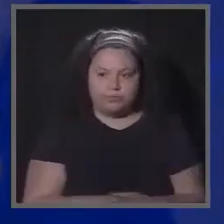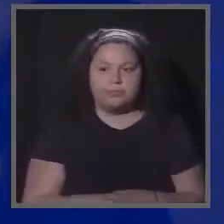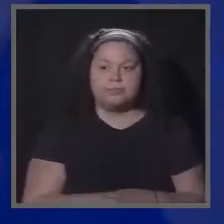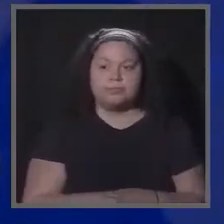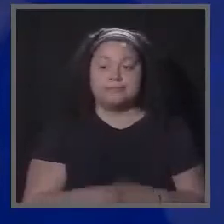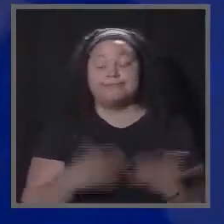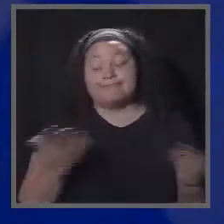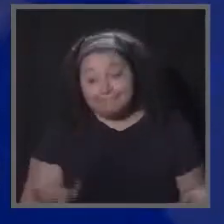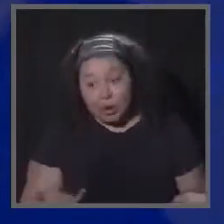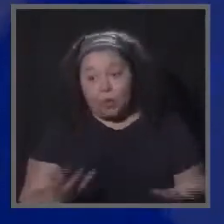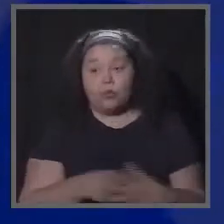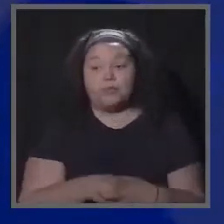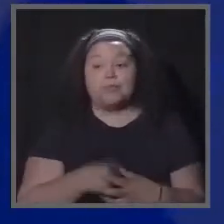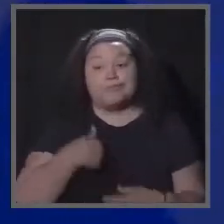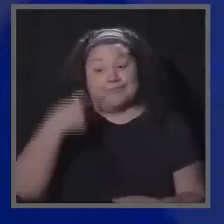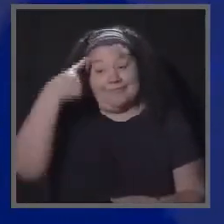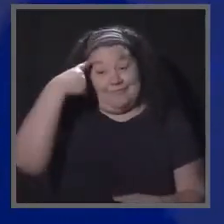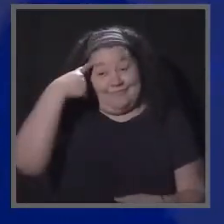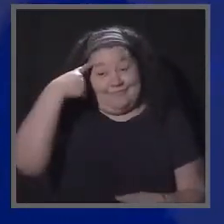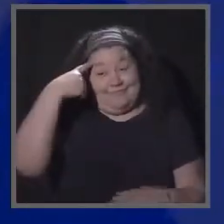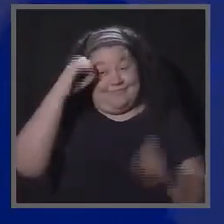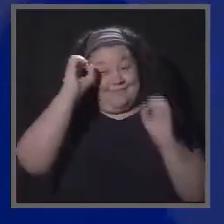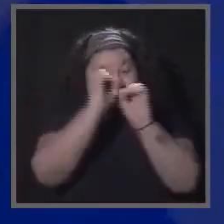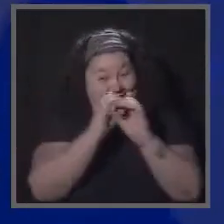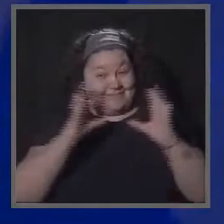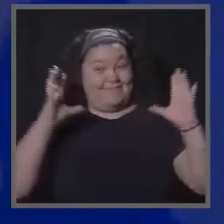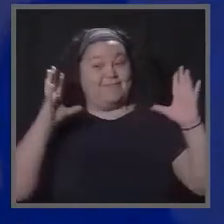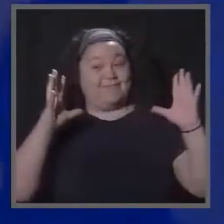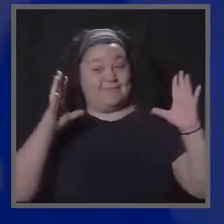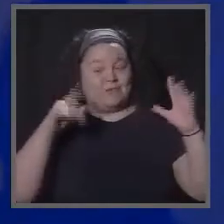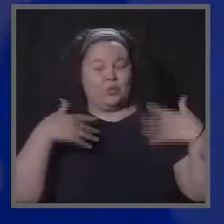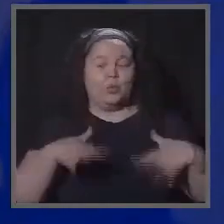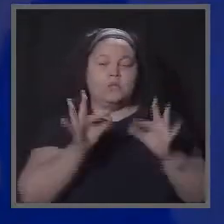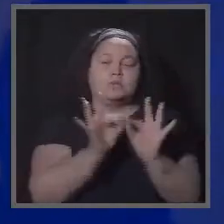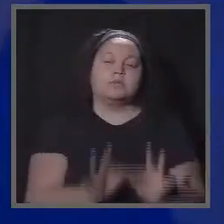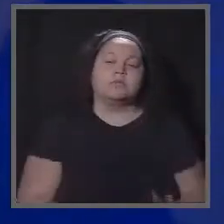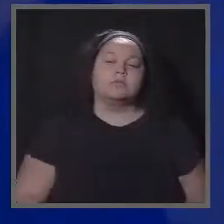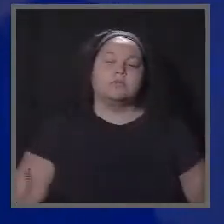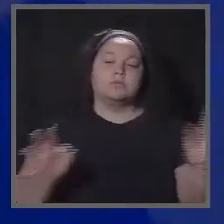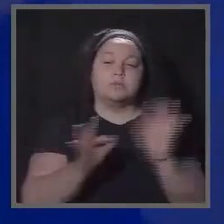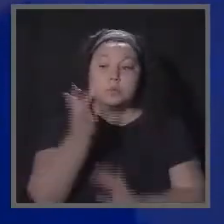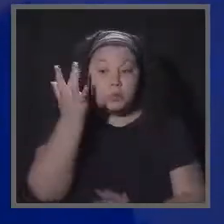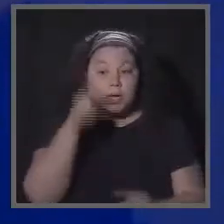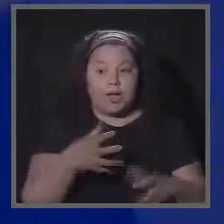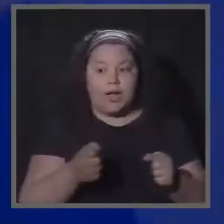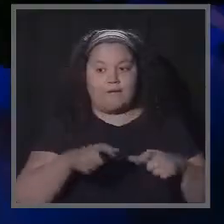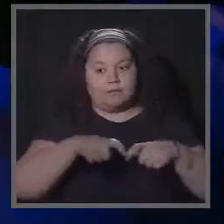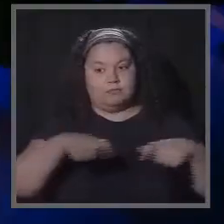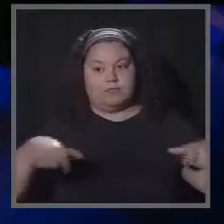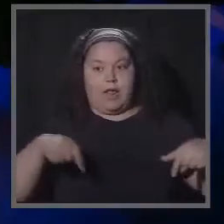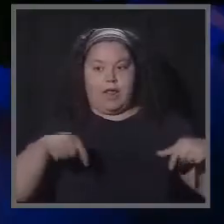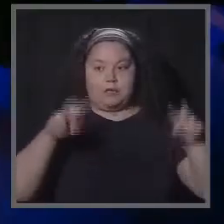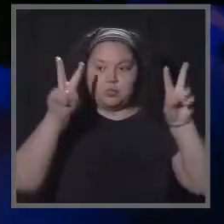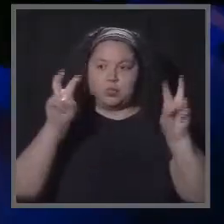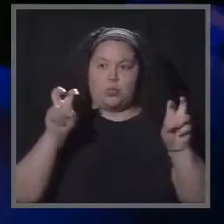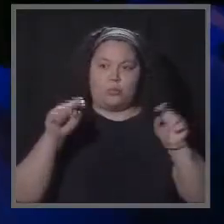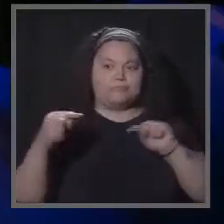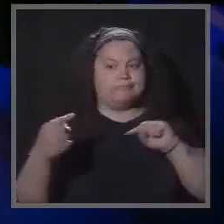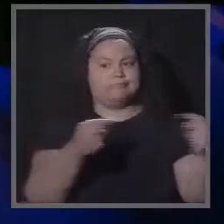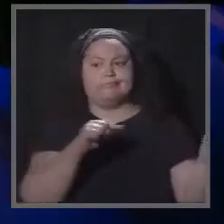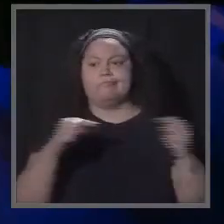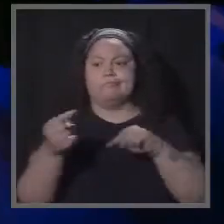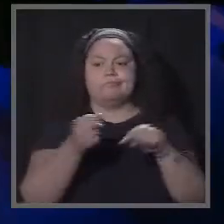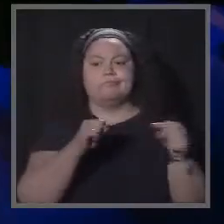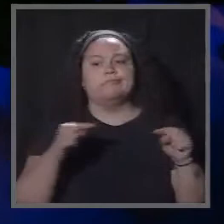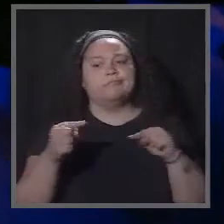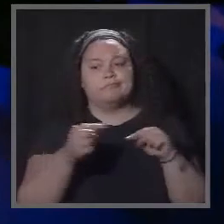Having said this, I think it is very important, even regarding the topic of the panel, to